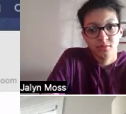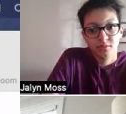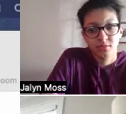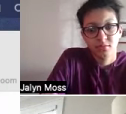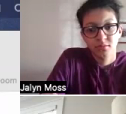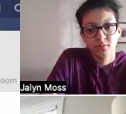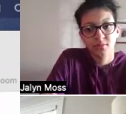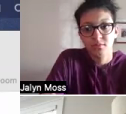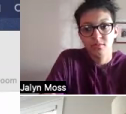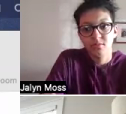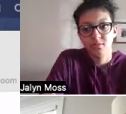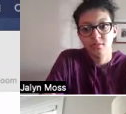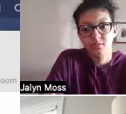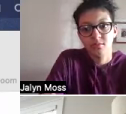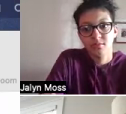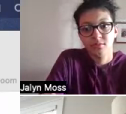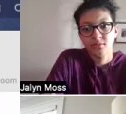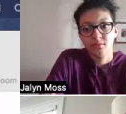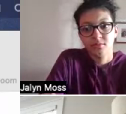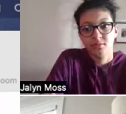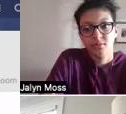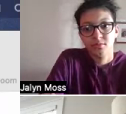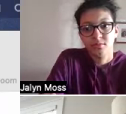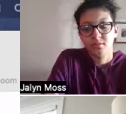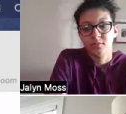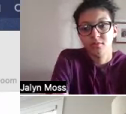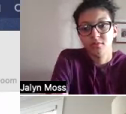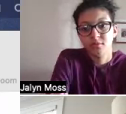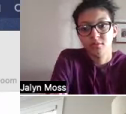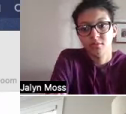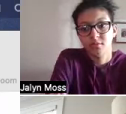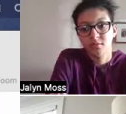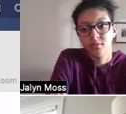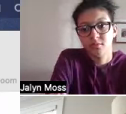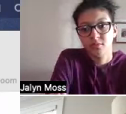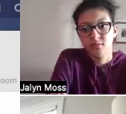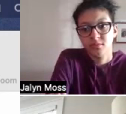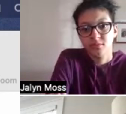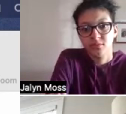Massachusetts is also known for Salem and its witch trials,